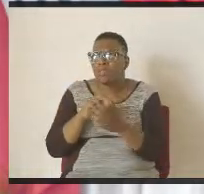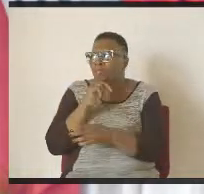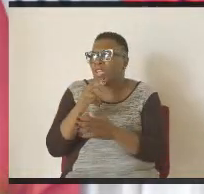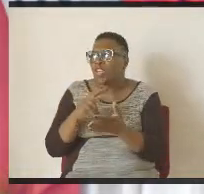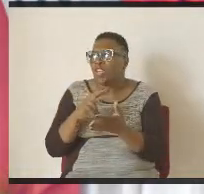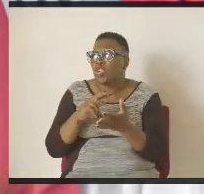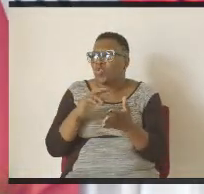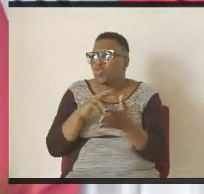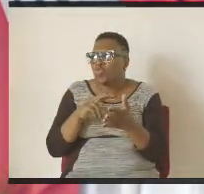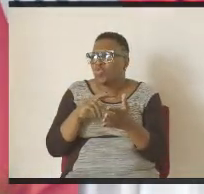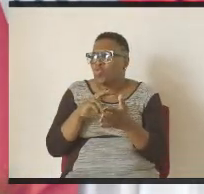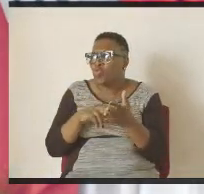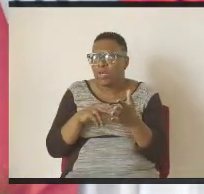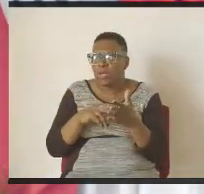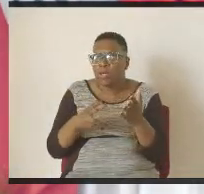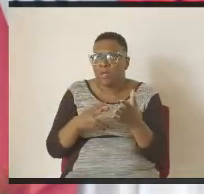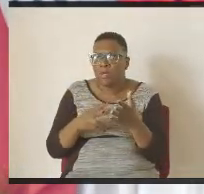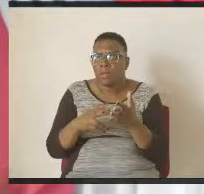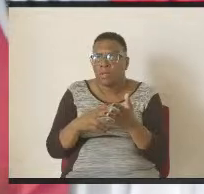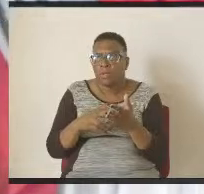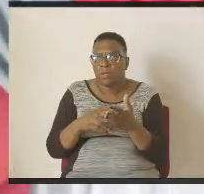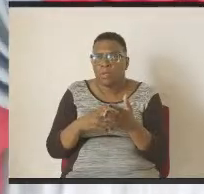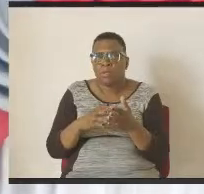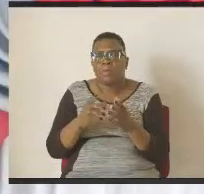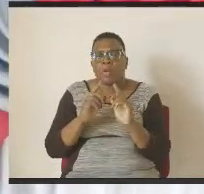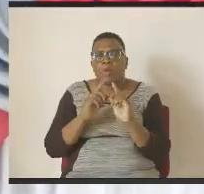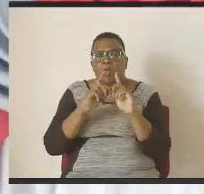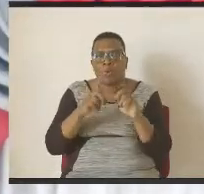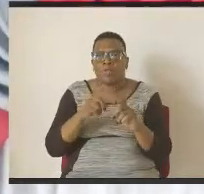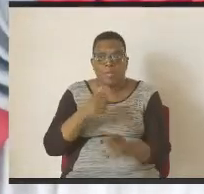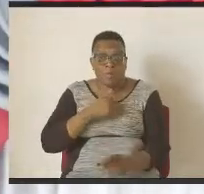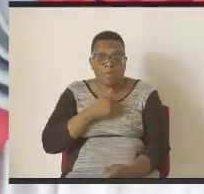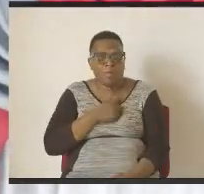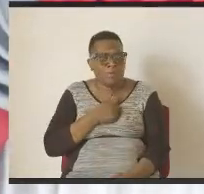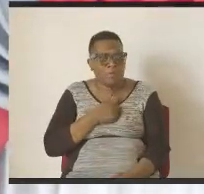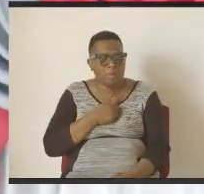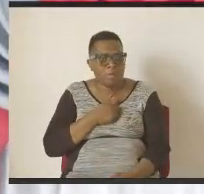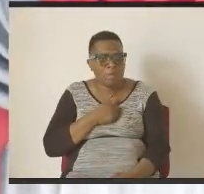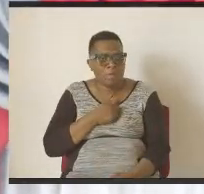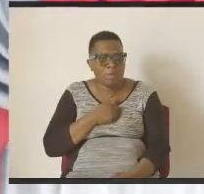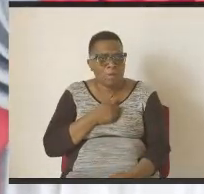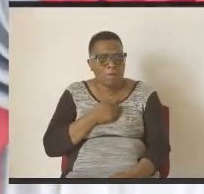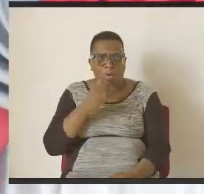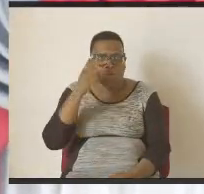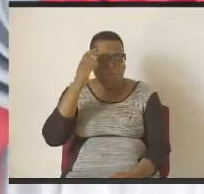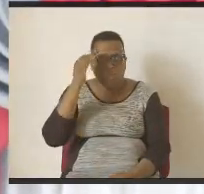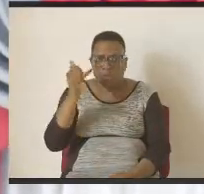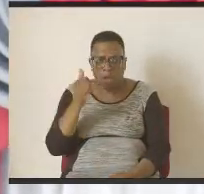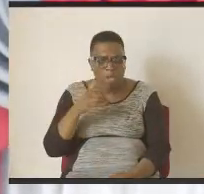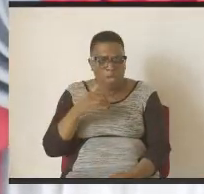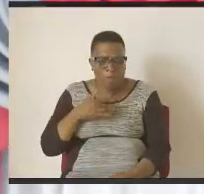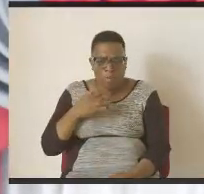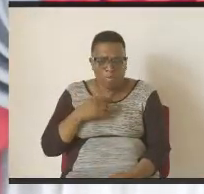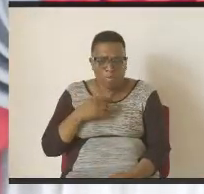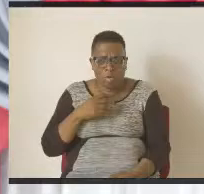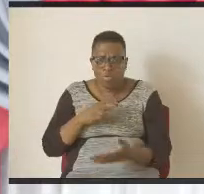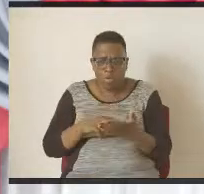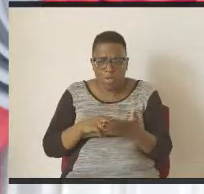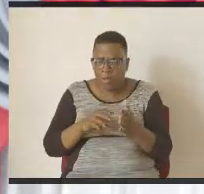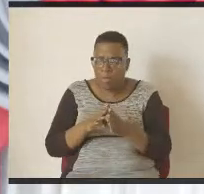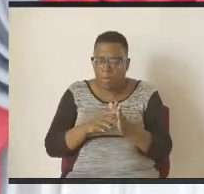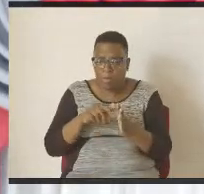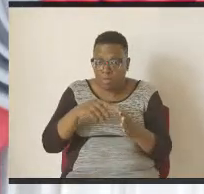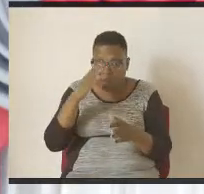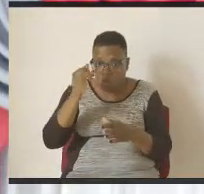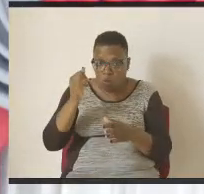problem? Why are you even apologizing? I'm saying this to myself, for having the reading. This is the reason why we